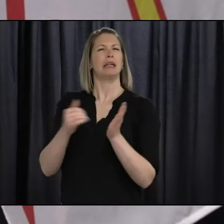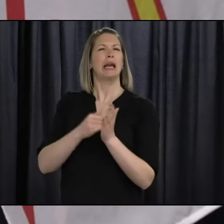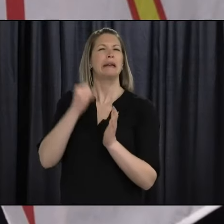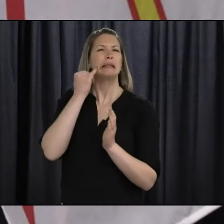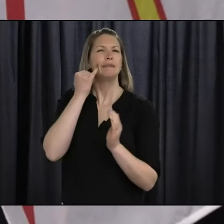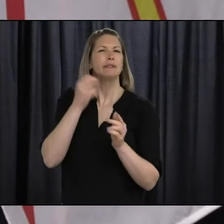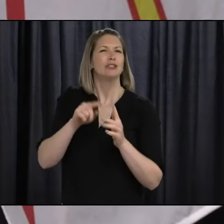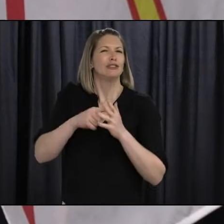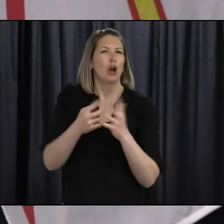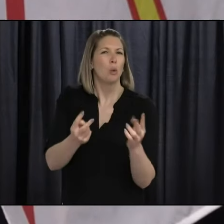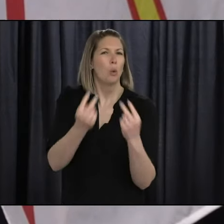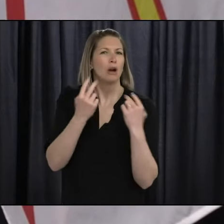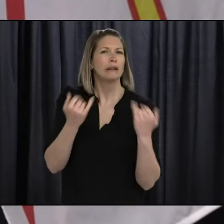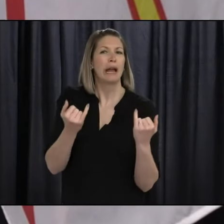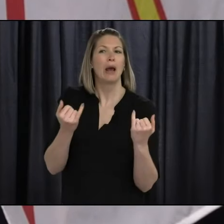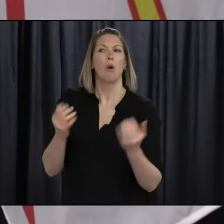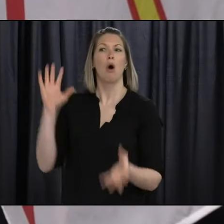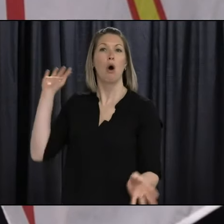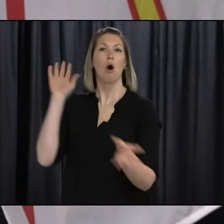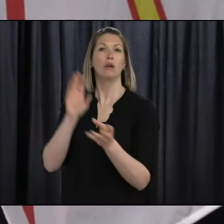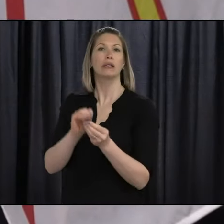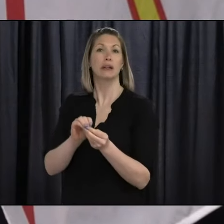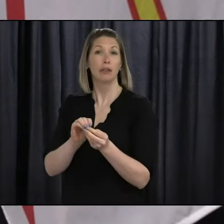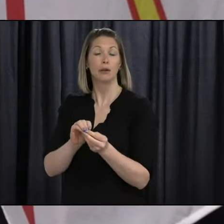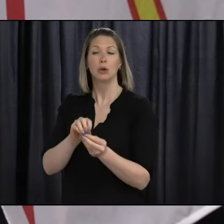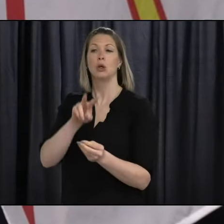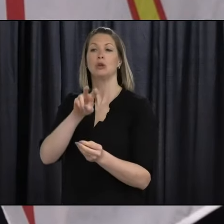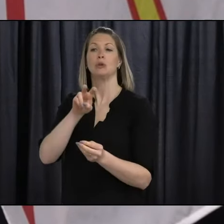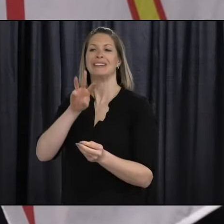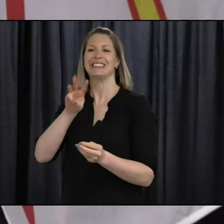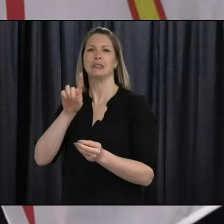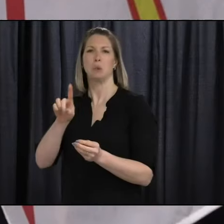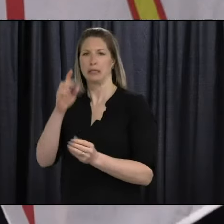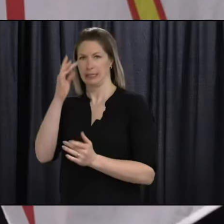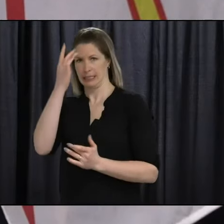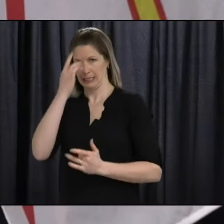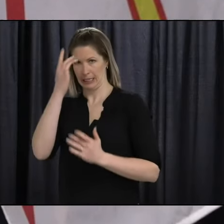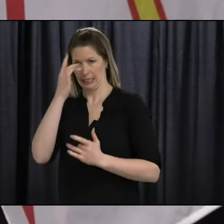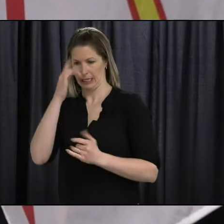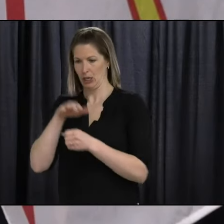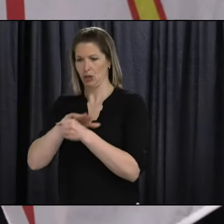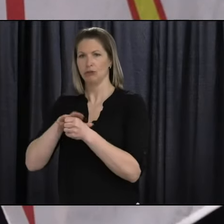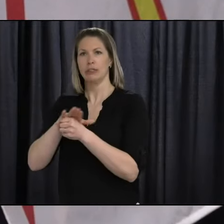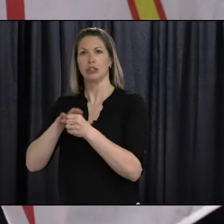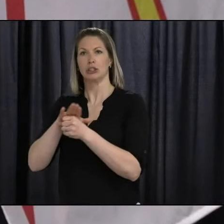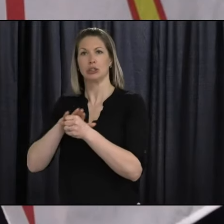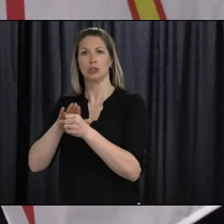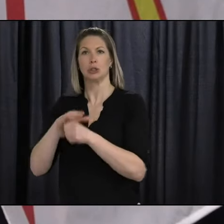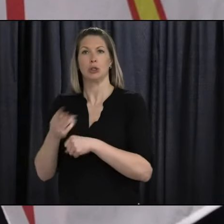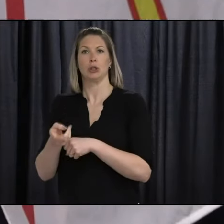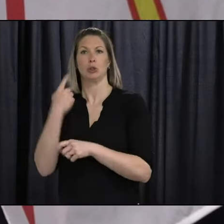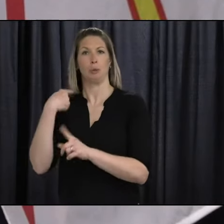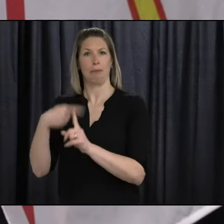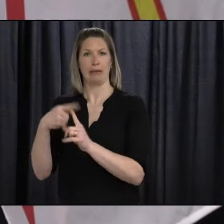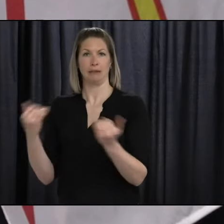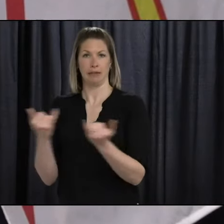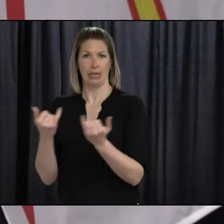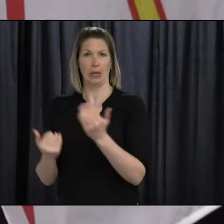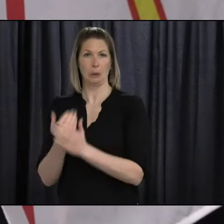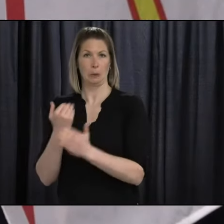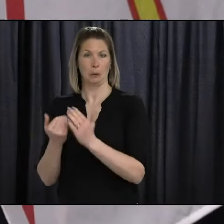and the total number of cases in the province is 261. The breakdown by health region brings us to 243 cases in